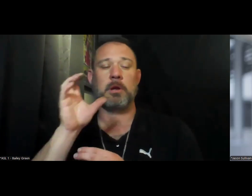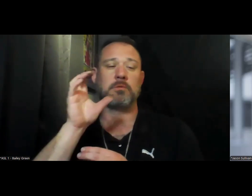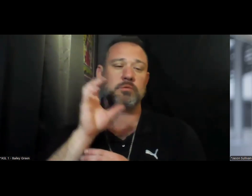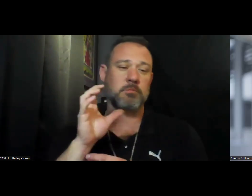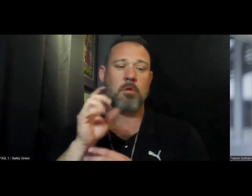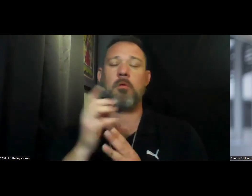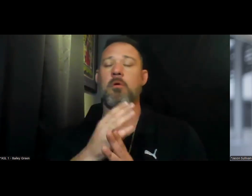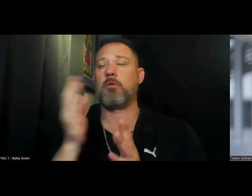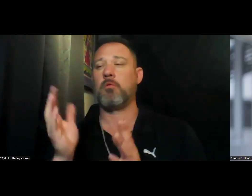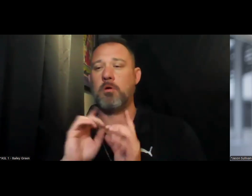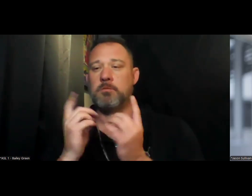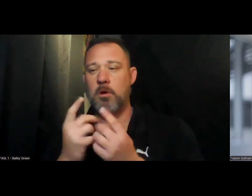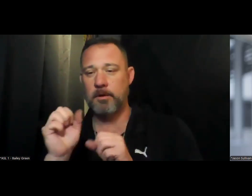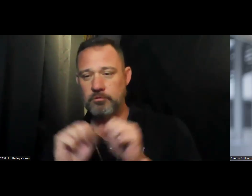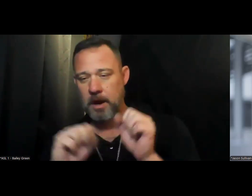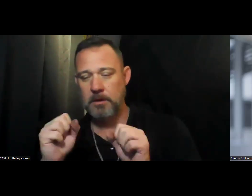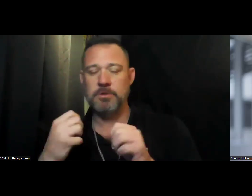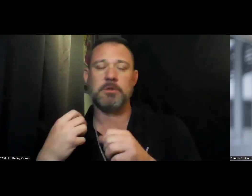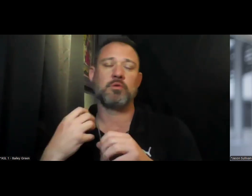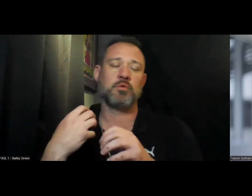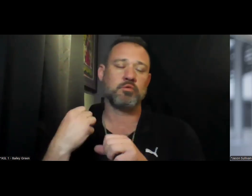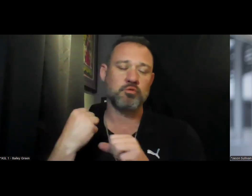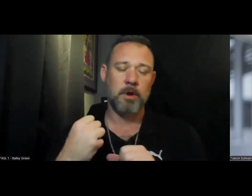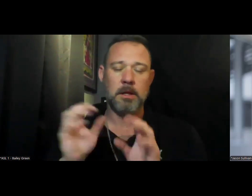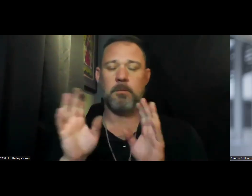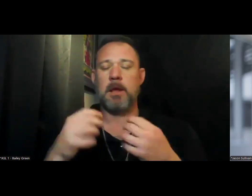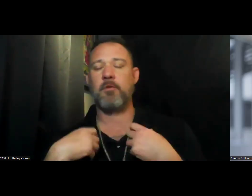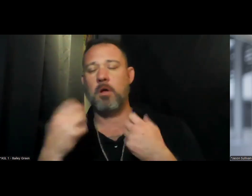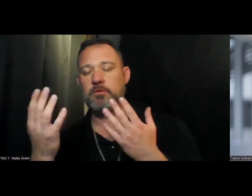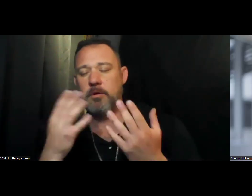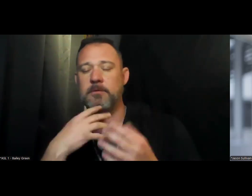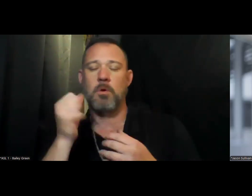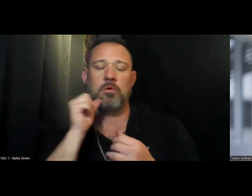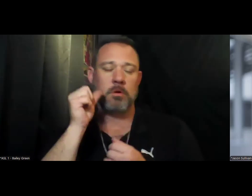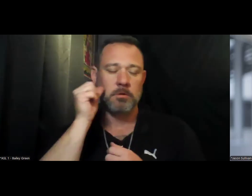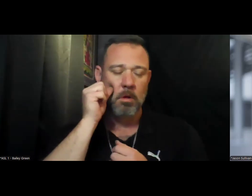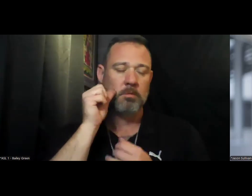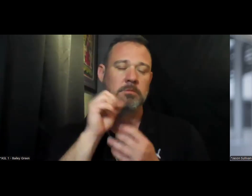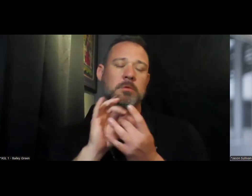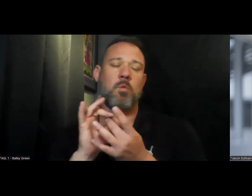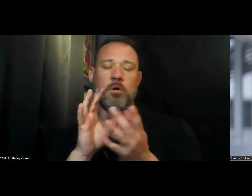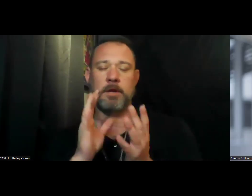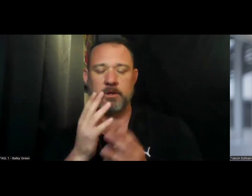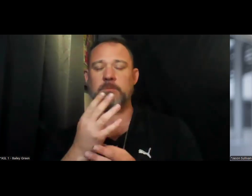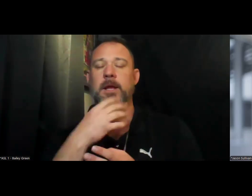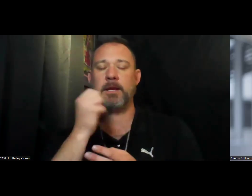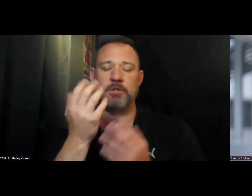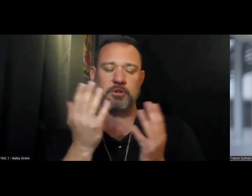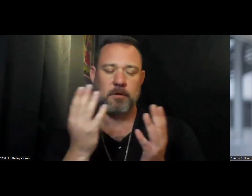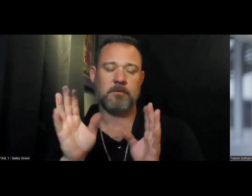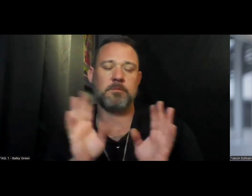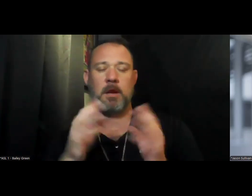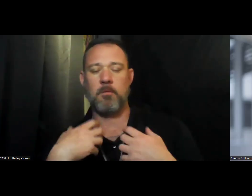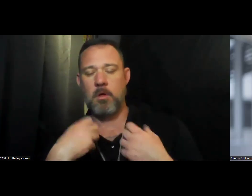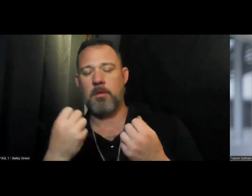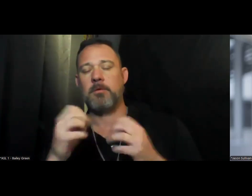a cross-departmental strategy to strengthen behavioral health services for older adults, including coordination between aging services,